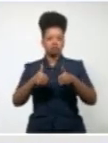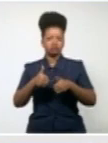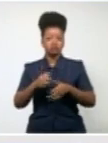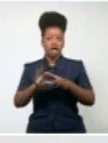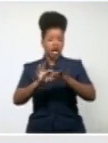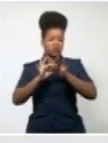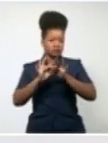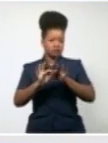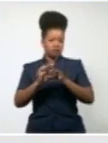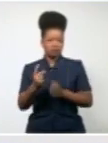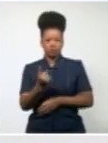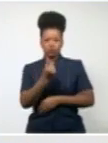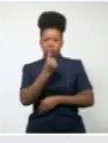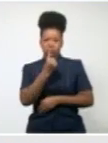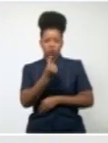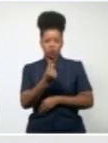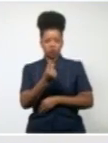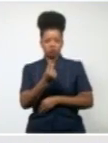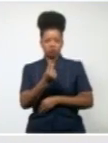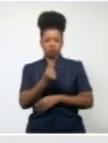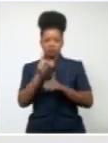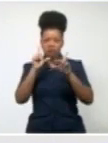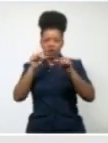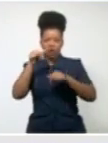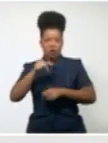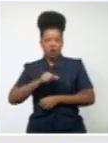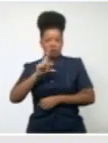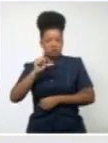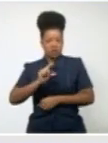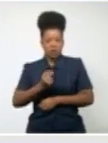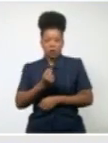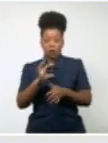99.4%, have a stable clinical evolution.